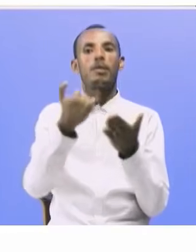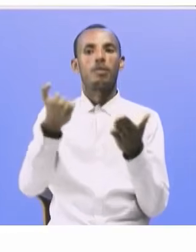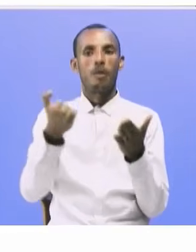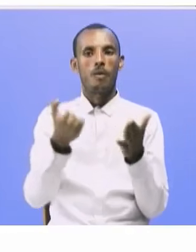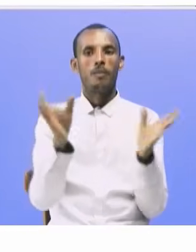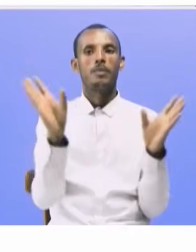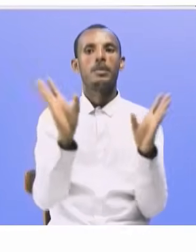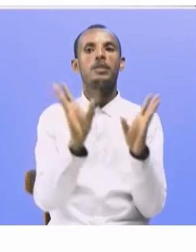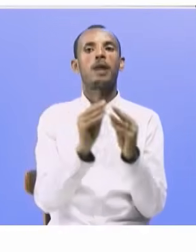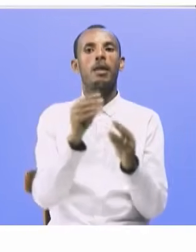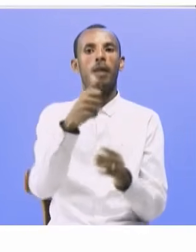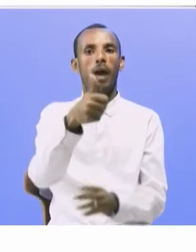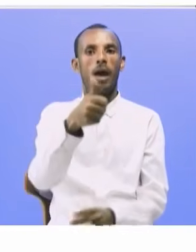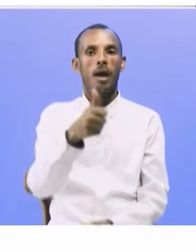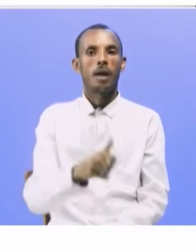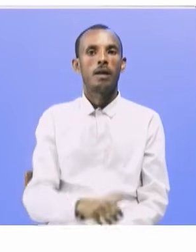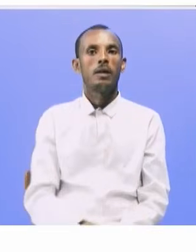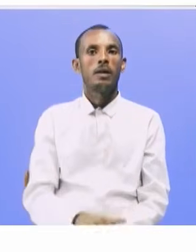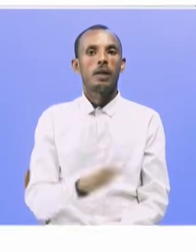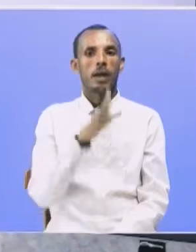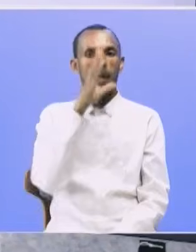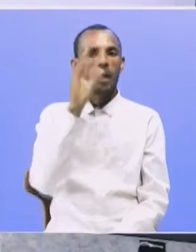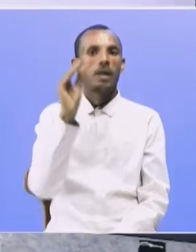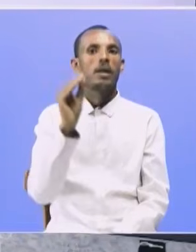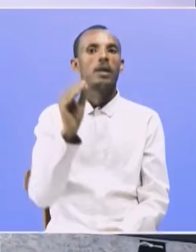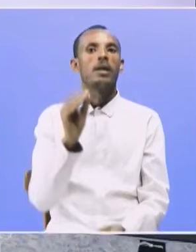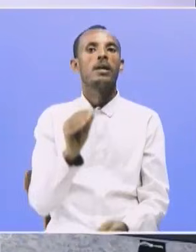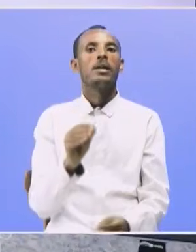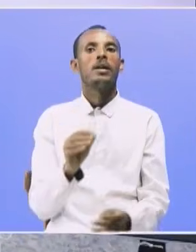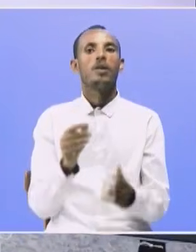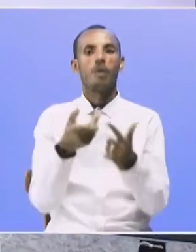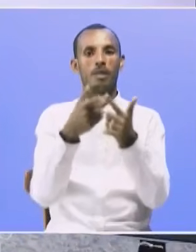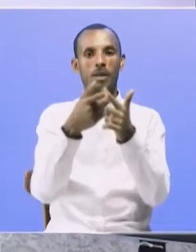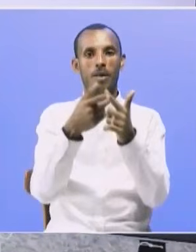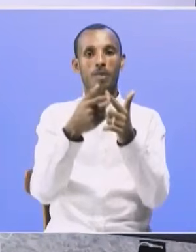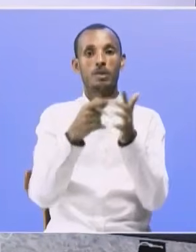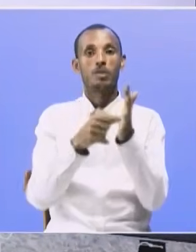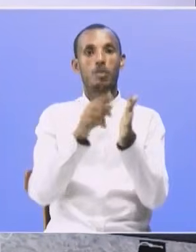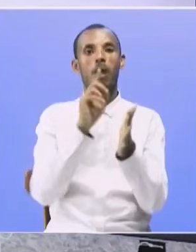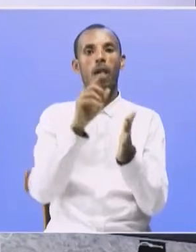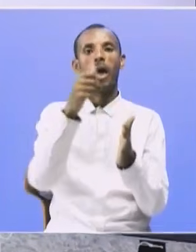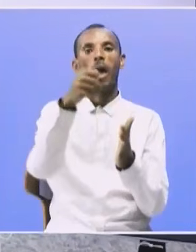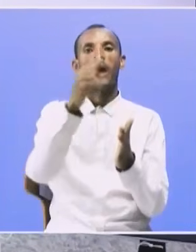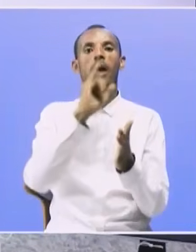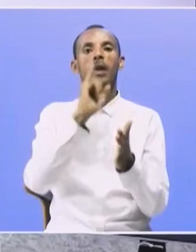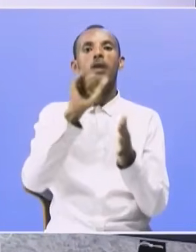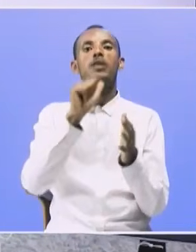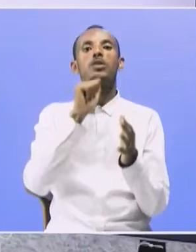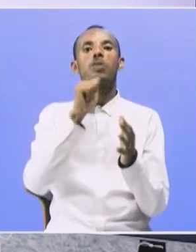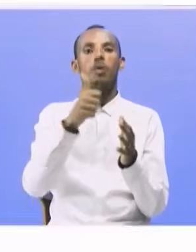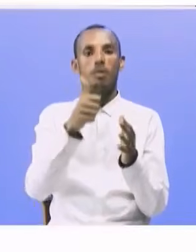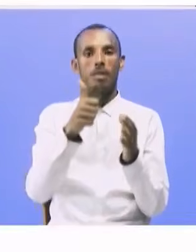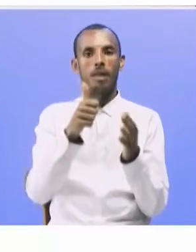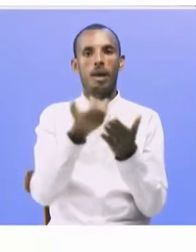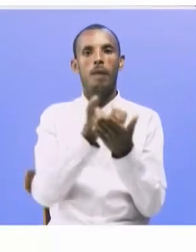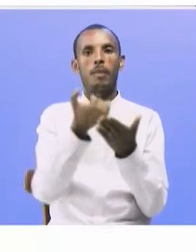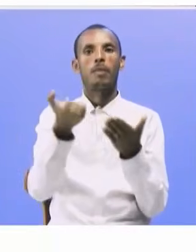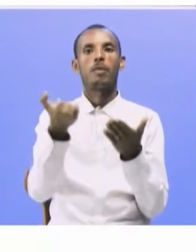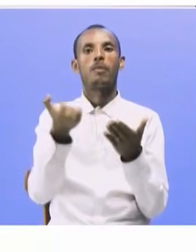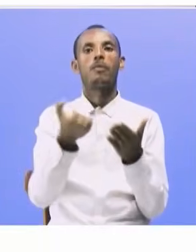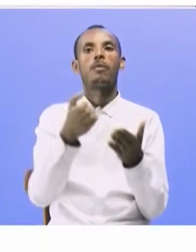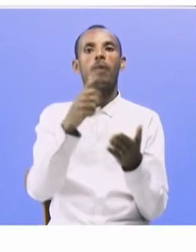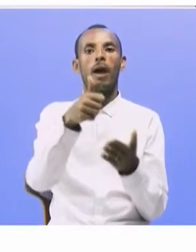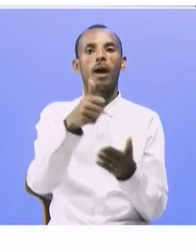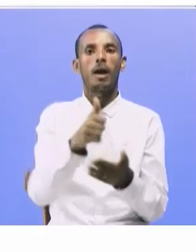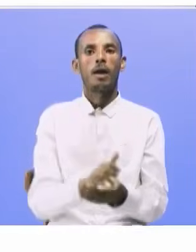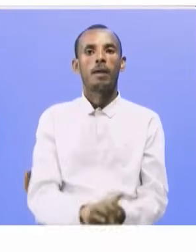this symbol. This means A is not an element of A. In addition to that, we